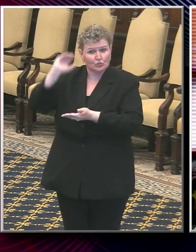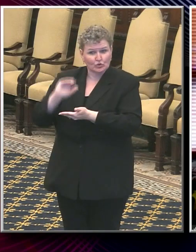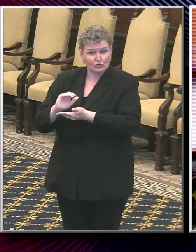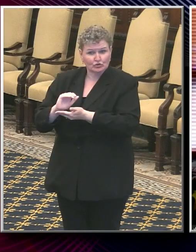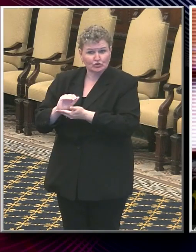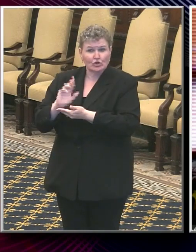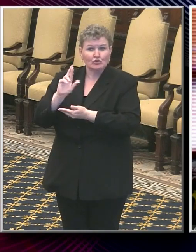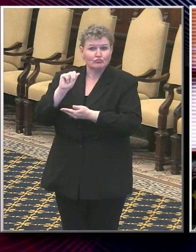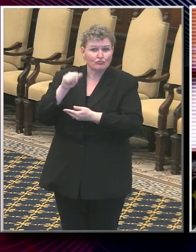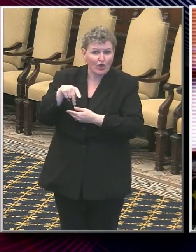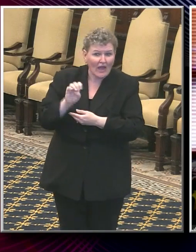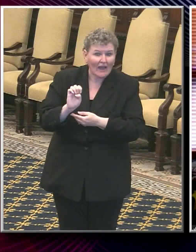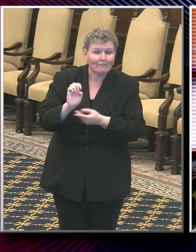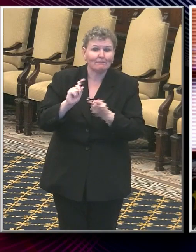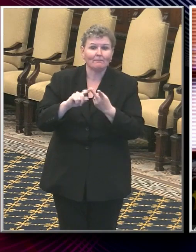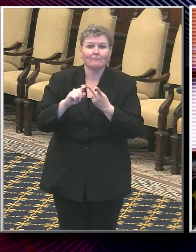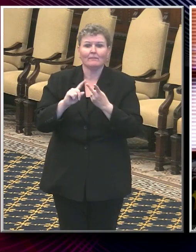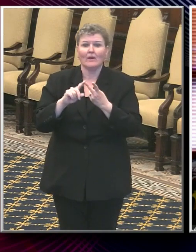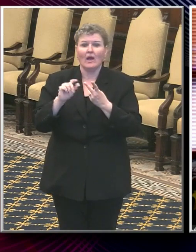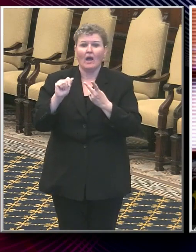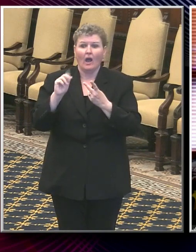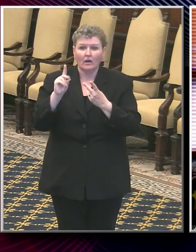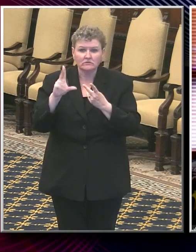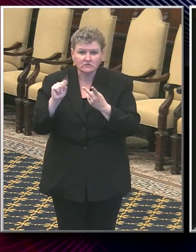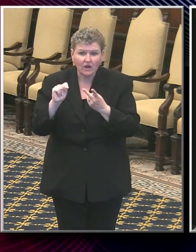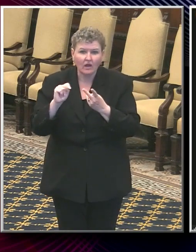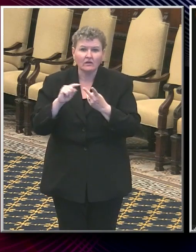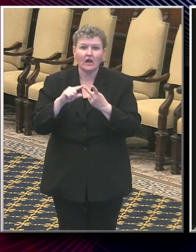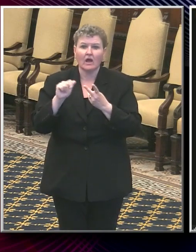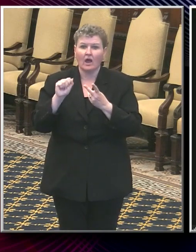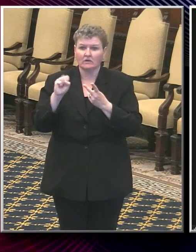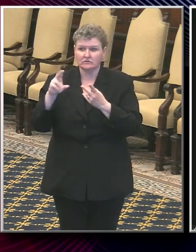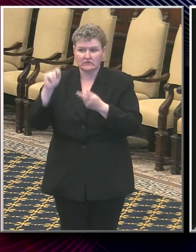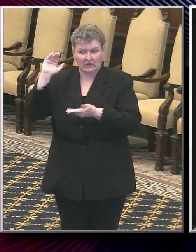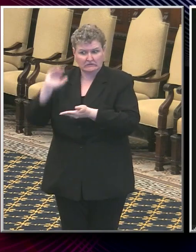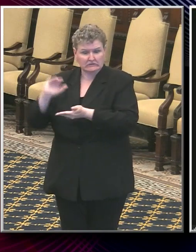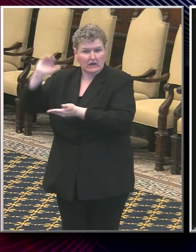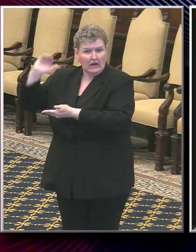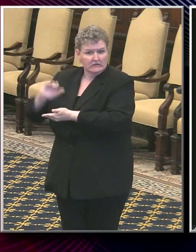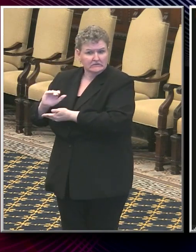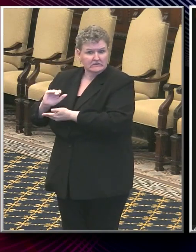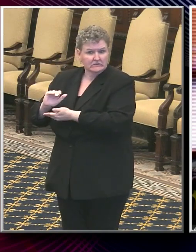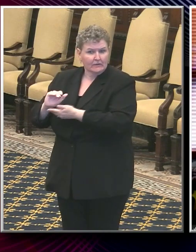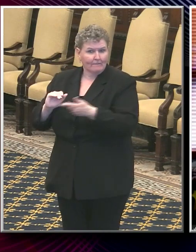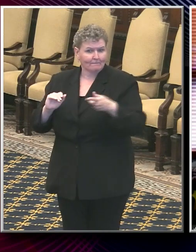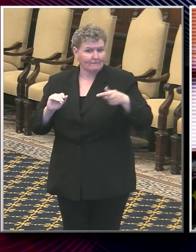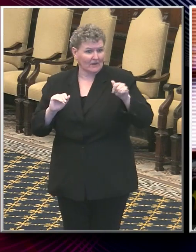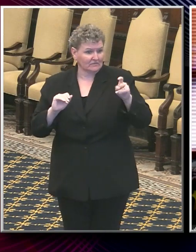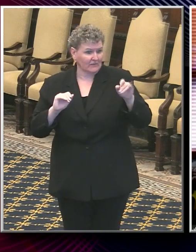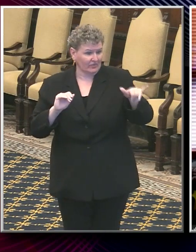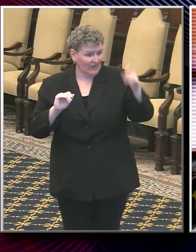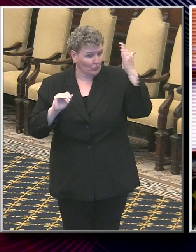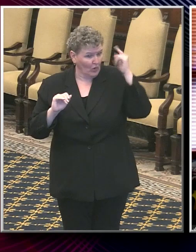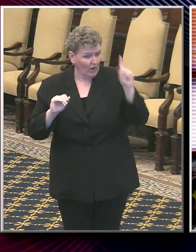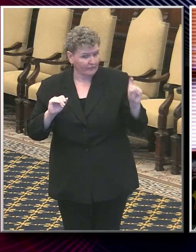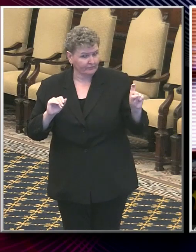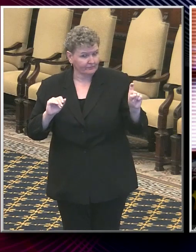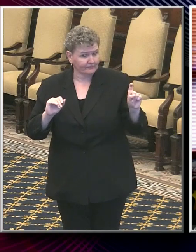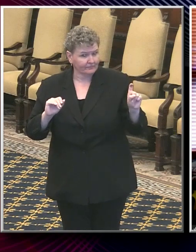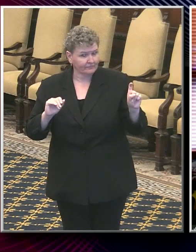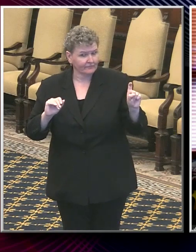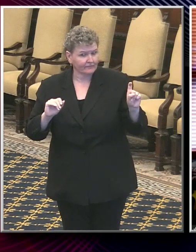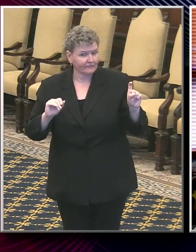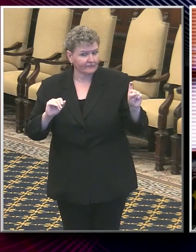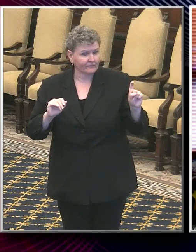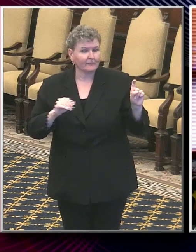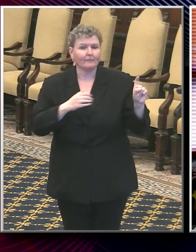actually diminished in 2020. Does the pandemic have anything to do with that? I think there may be less reporting going on too.